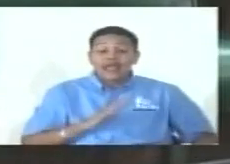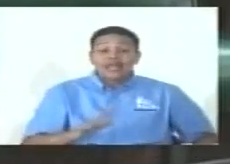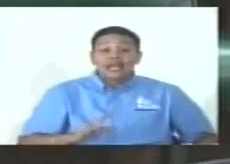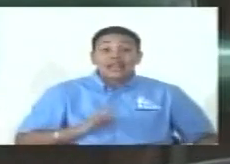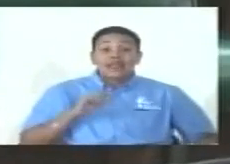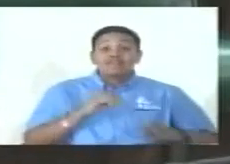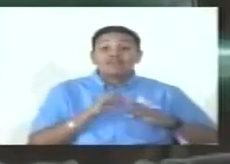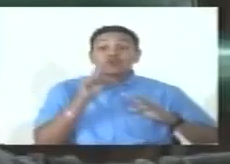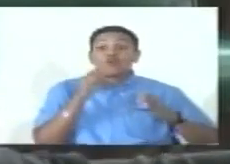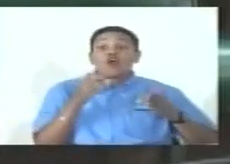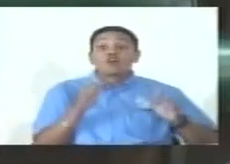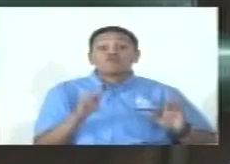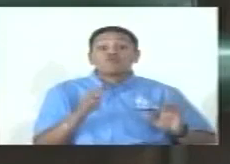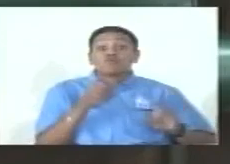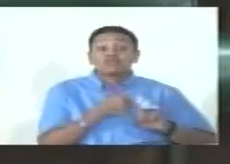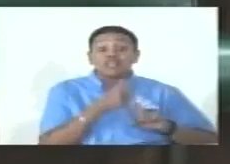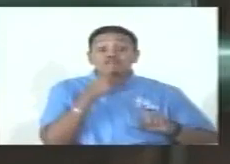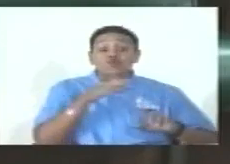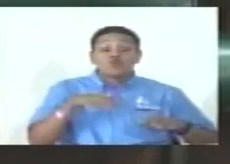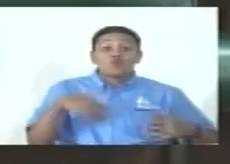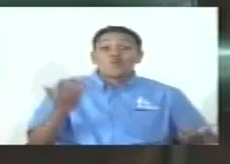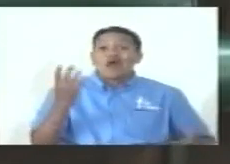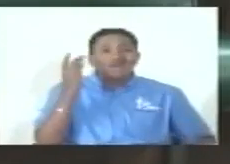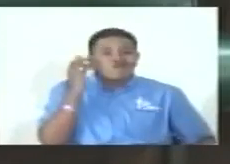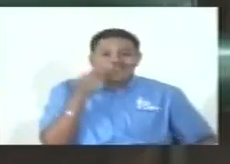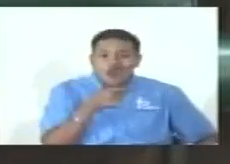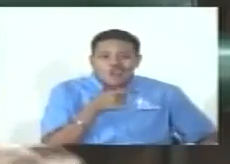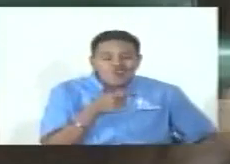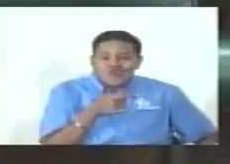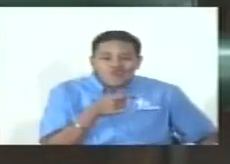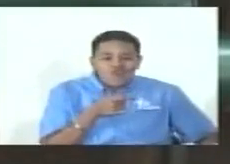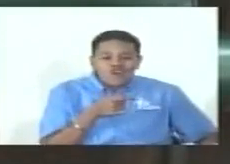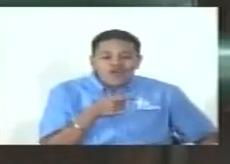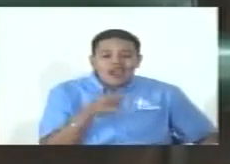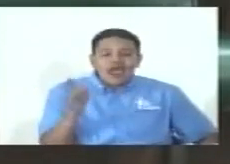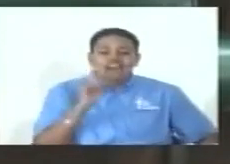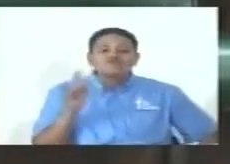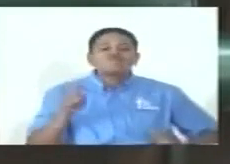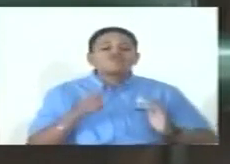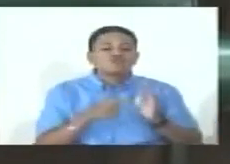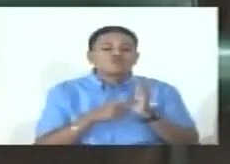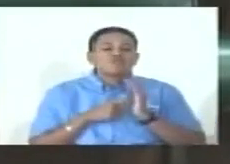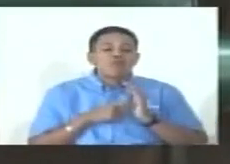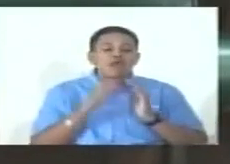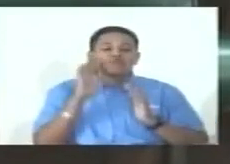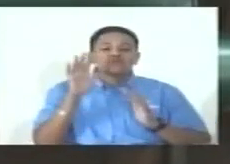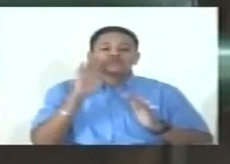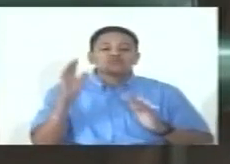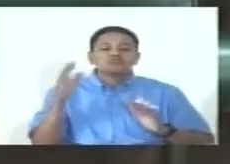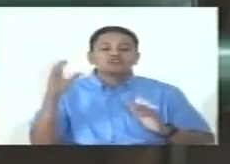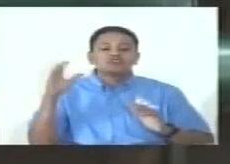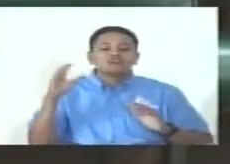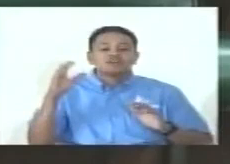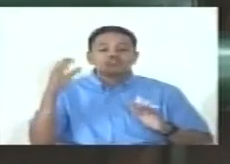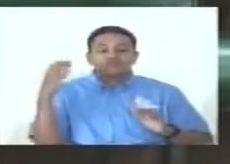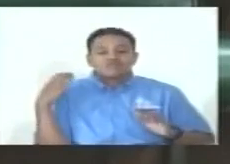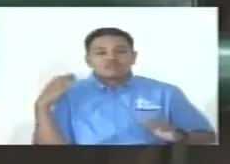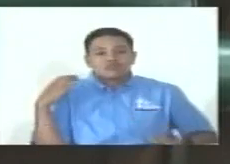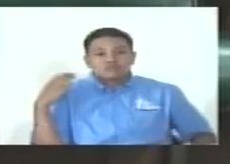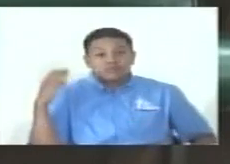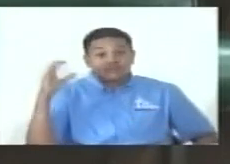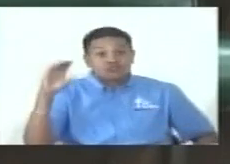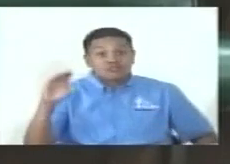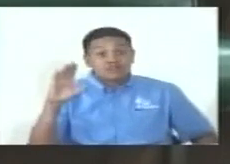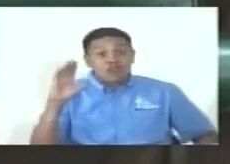room who don't even have a radio, and the requirements which were going to be placed on her by the